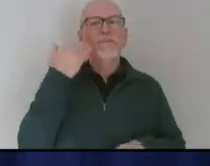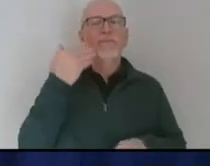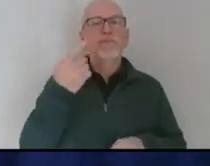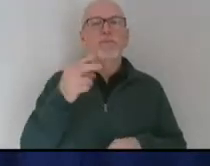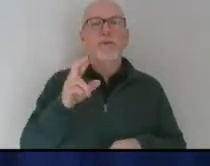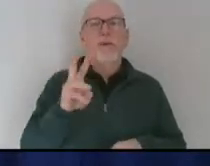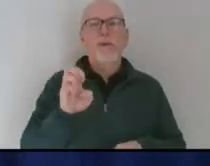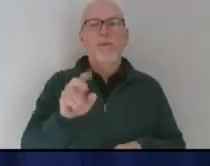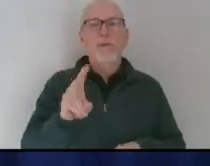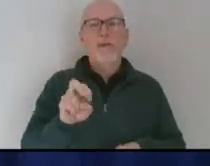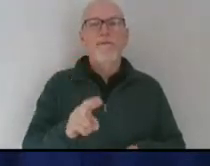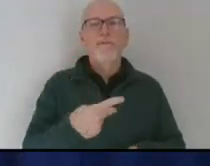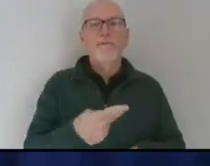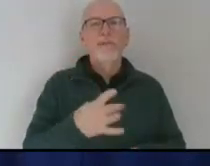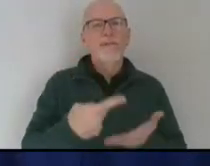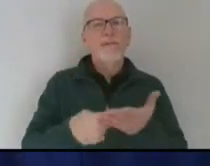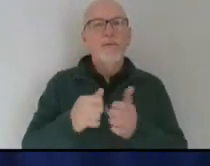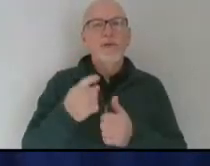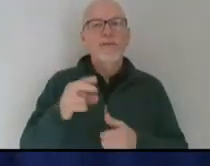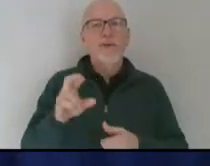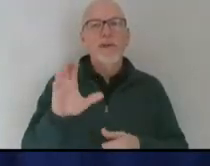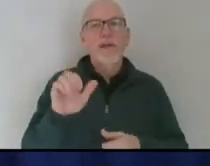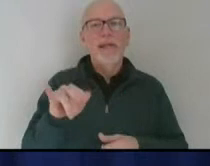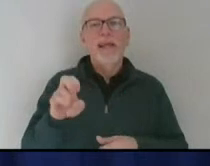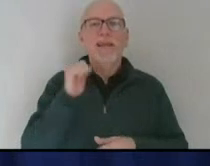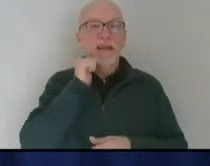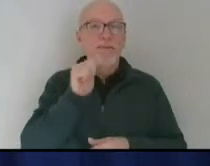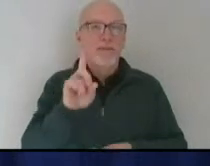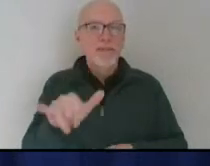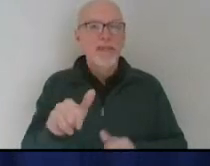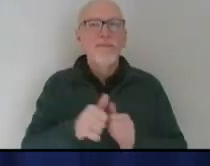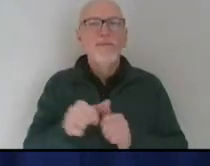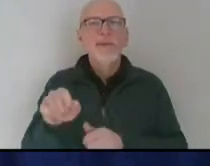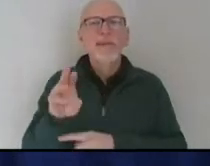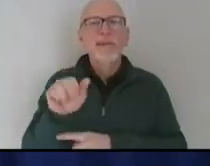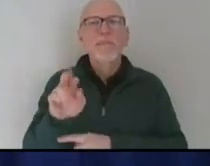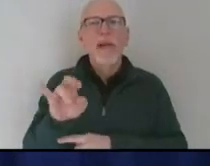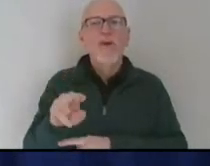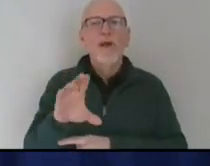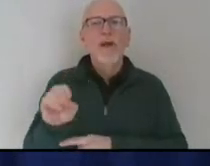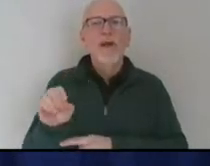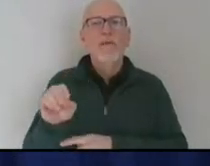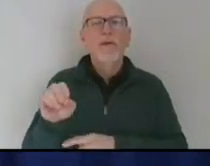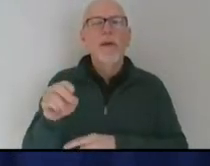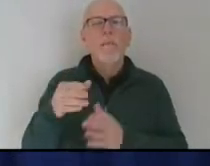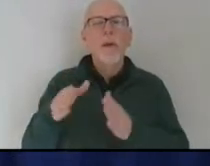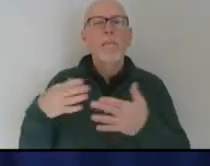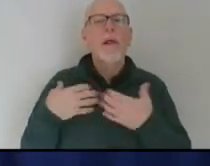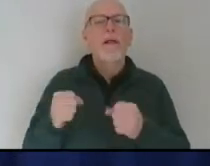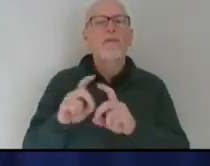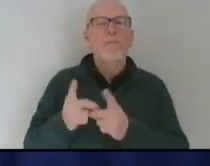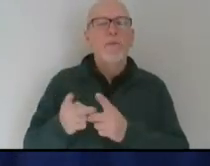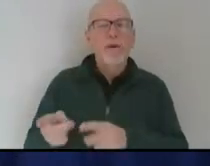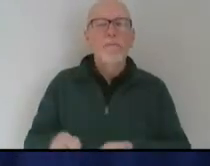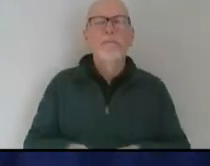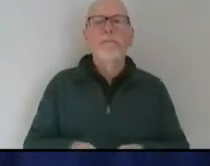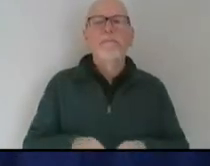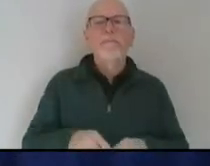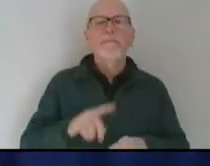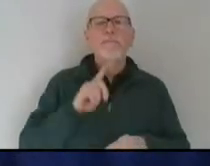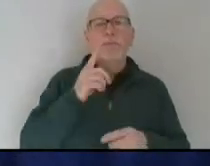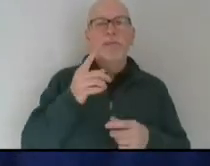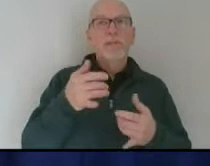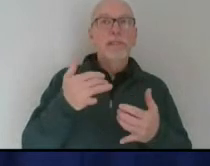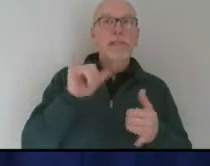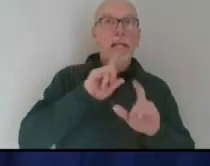Weaver and I talk to Dr. Kane almost on a daily basis with the Marion County Public Health Department, and part of that is a little premature because